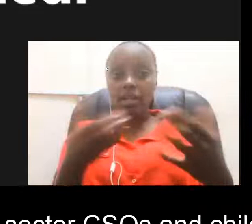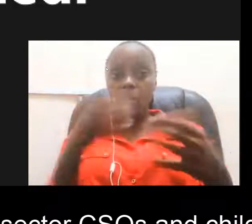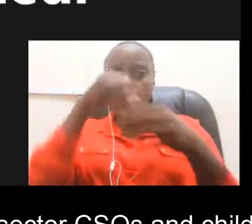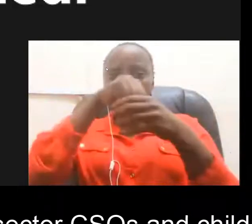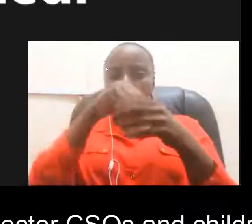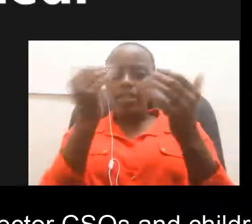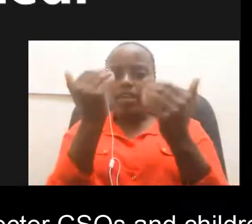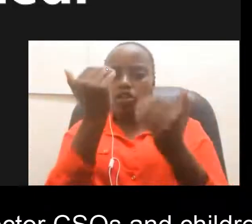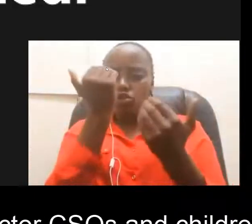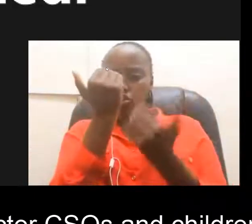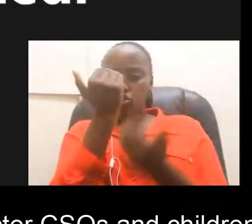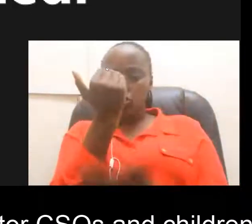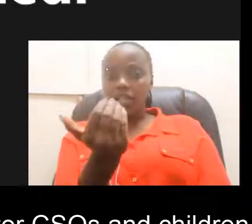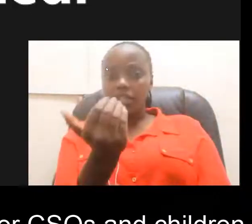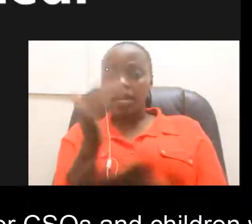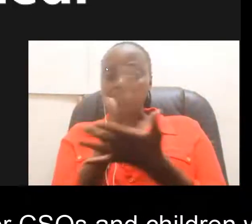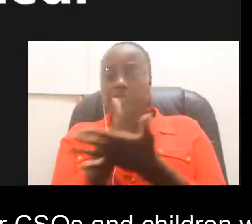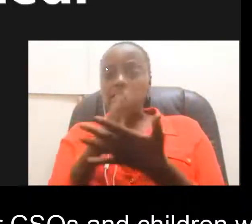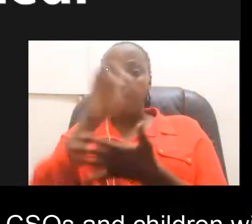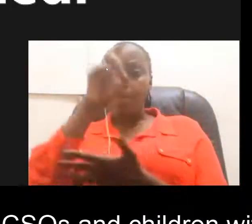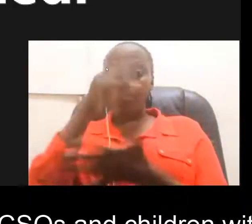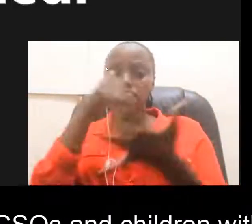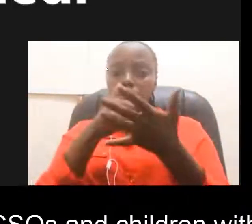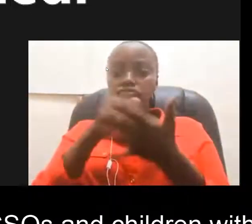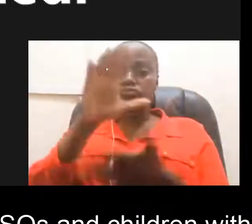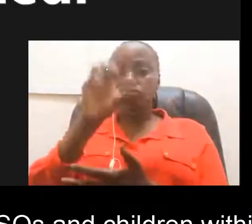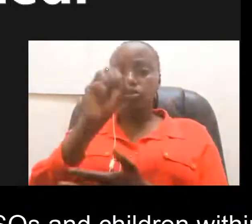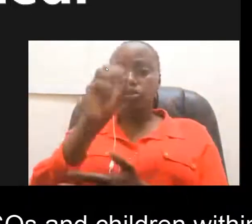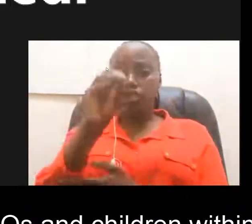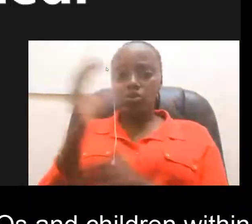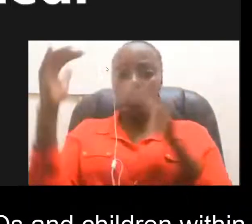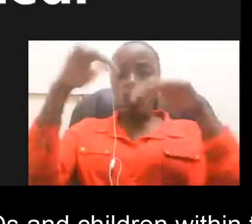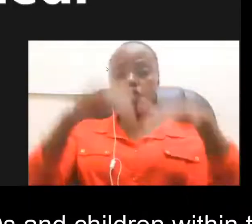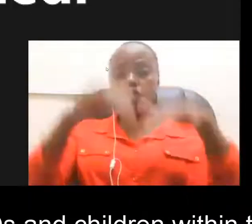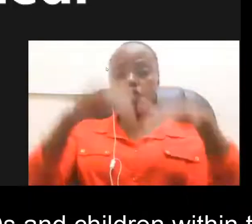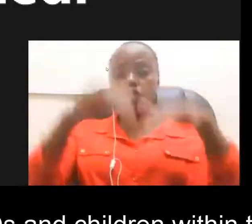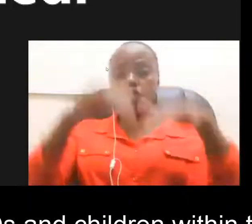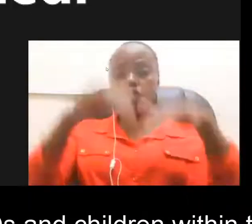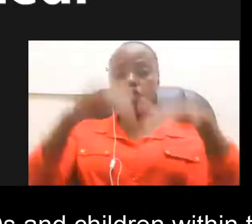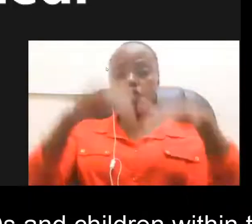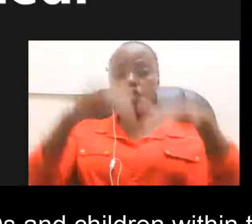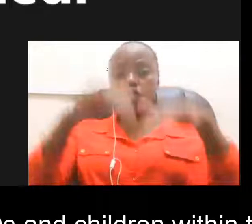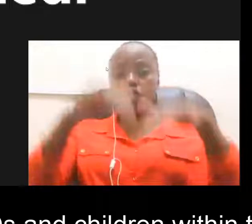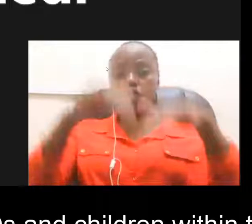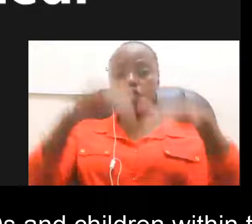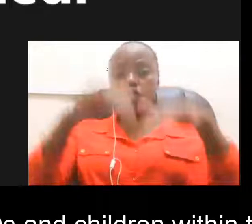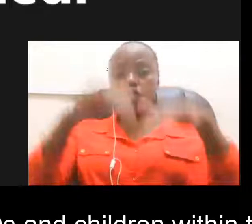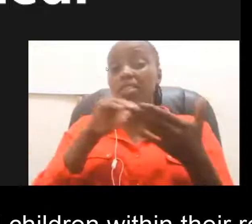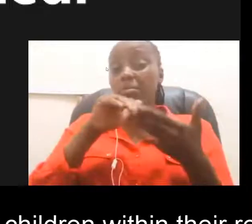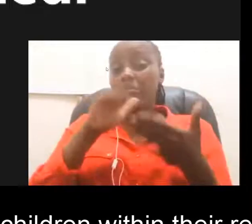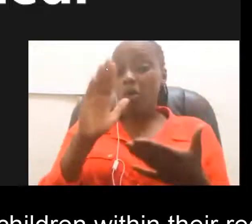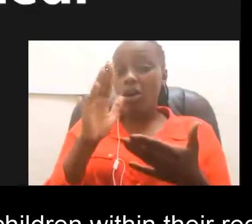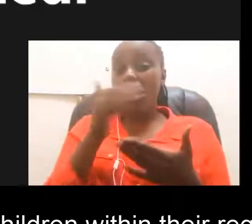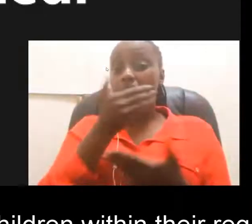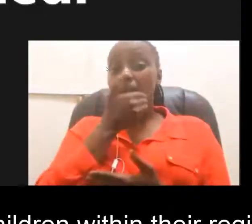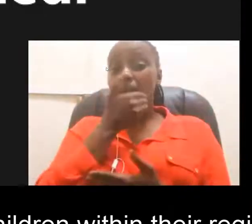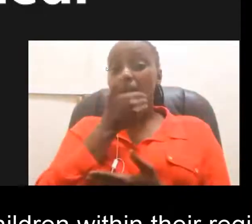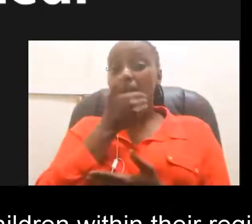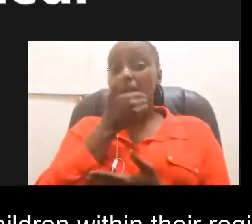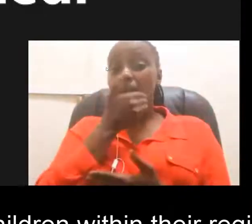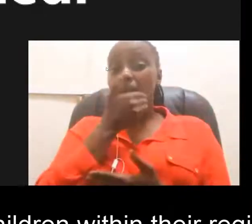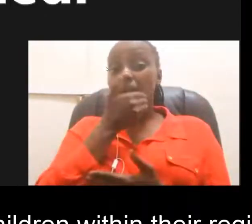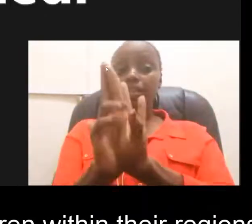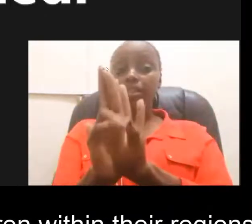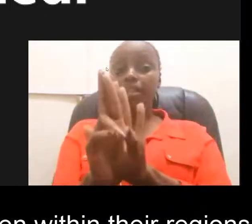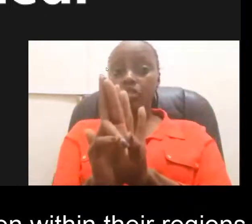sector to be part of the CSO Forum. And the more numbers we have, the better representation it